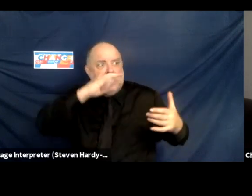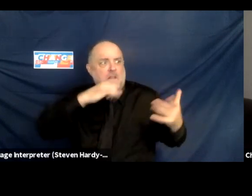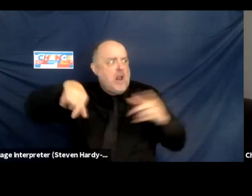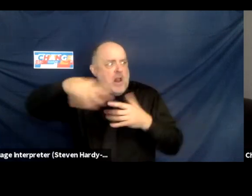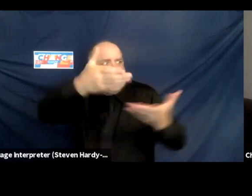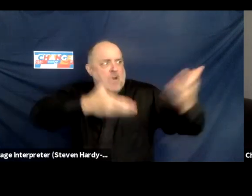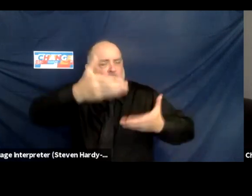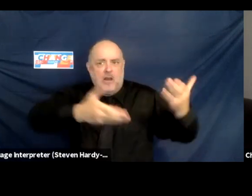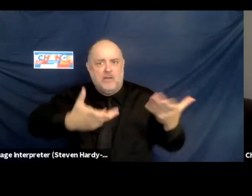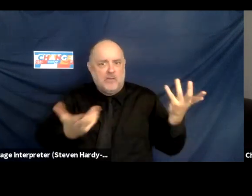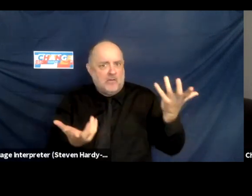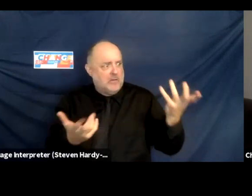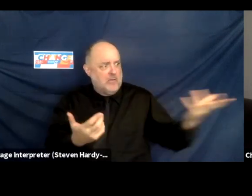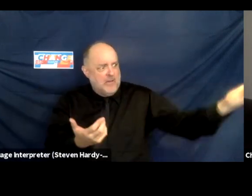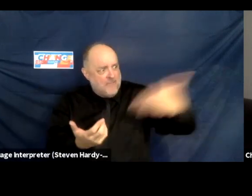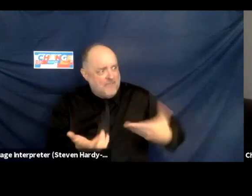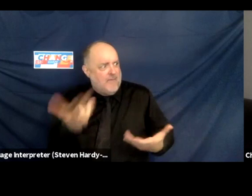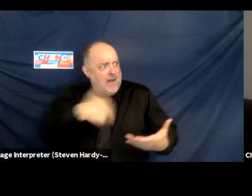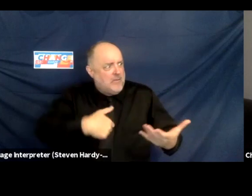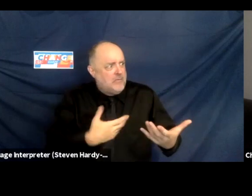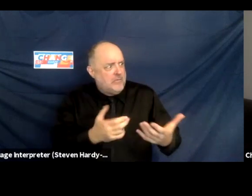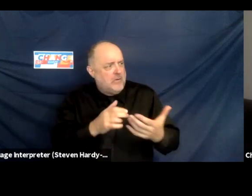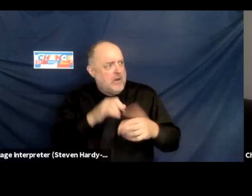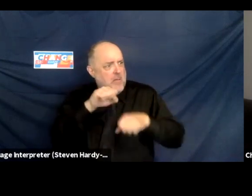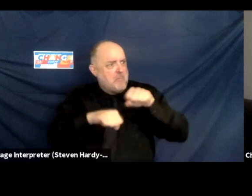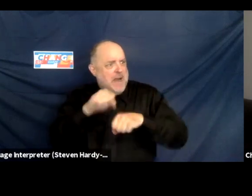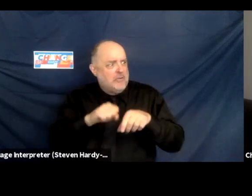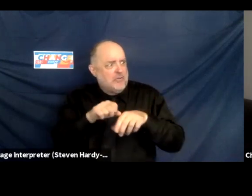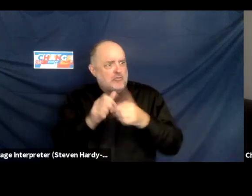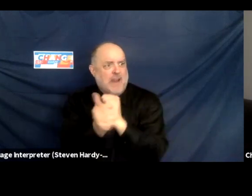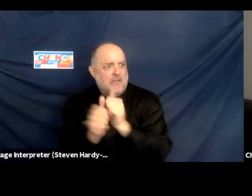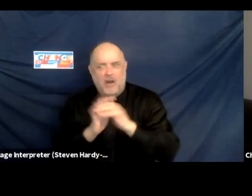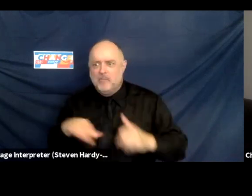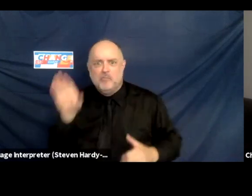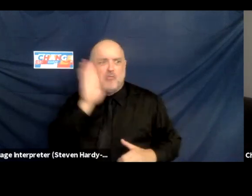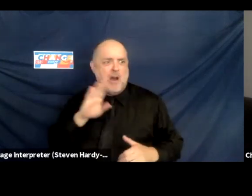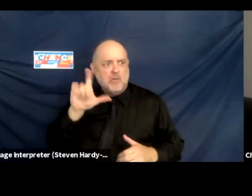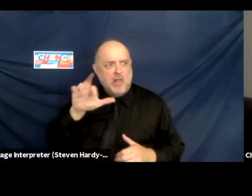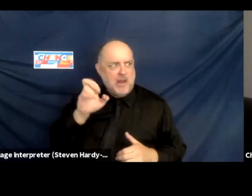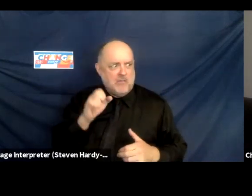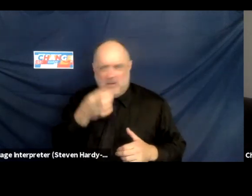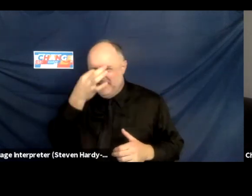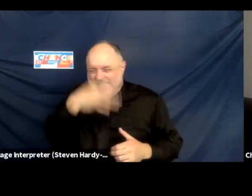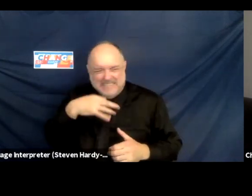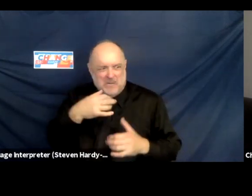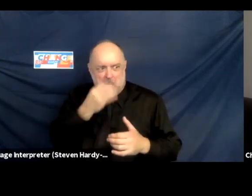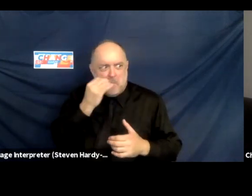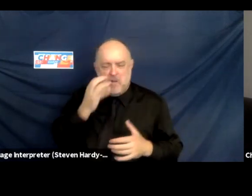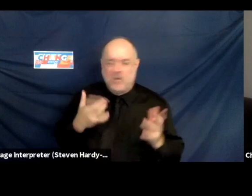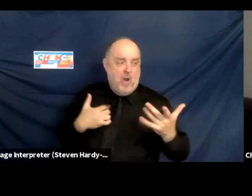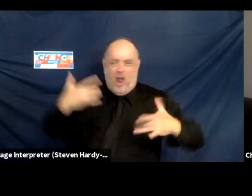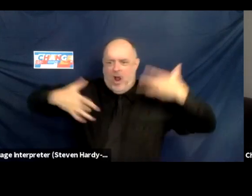be in to go for a bicycle race on Brown Lane, a block or two from our house. And so we got really excited,